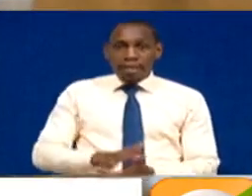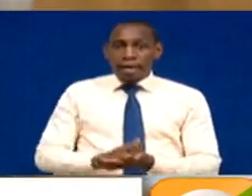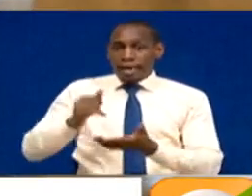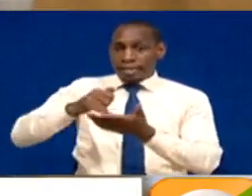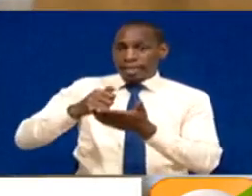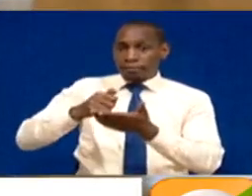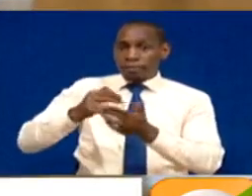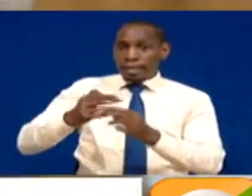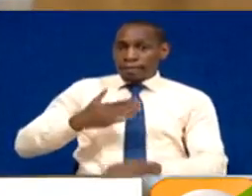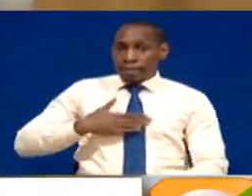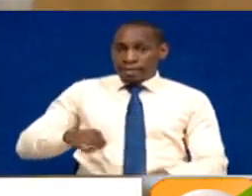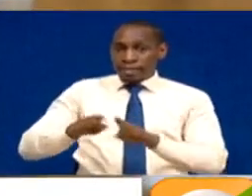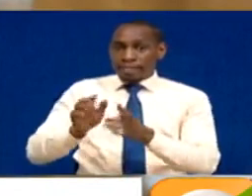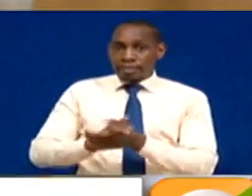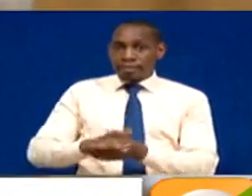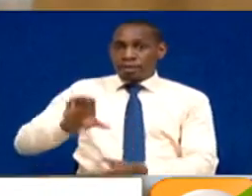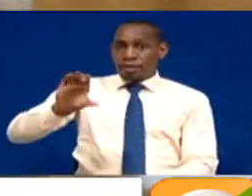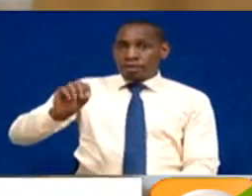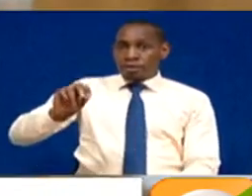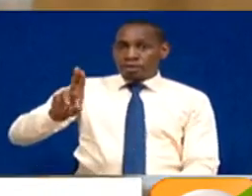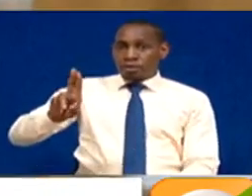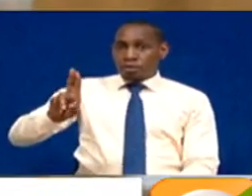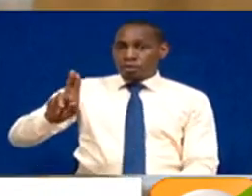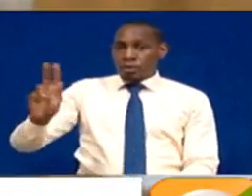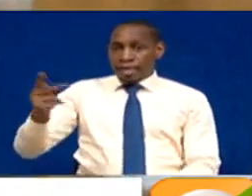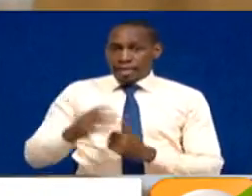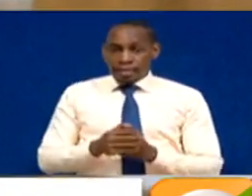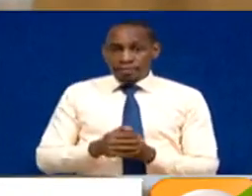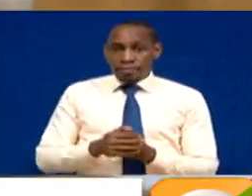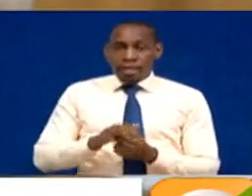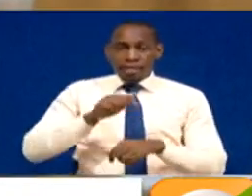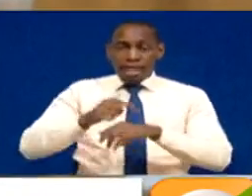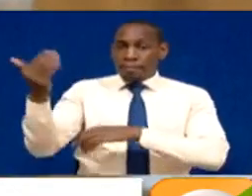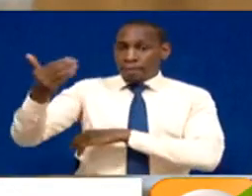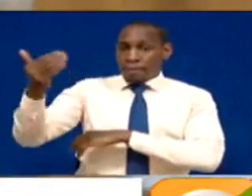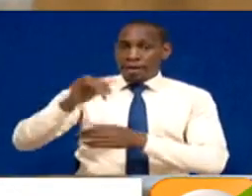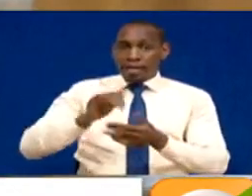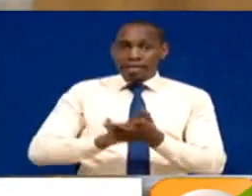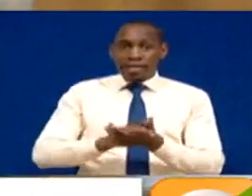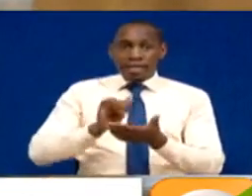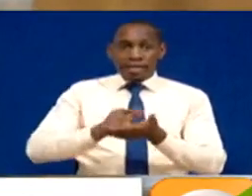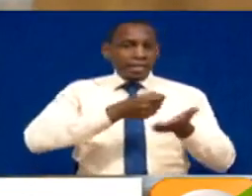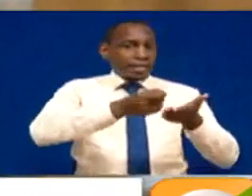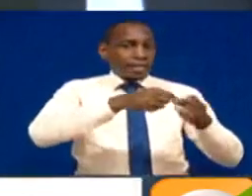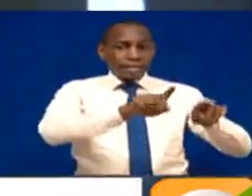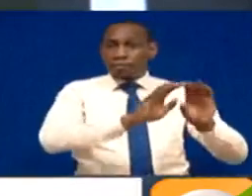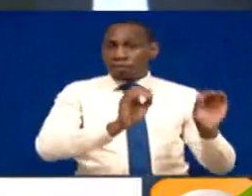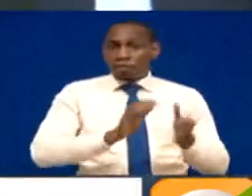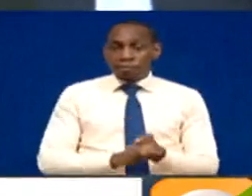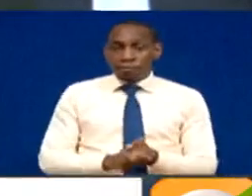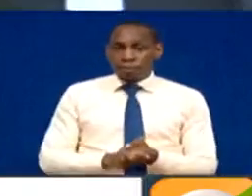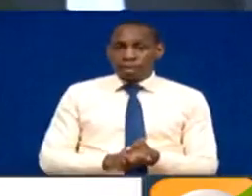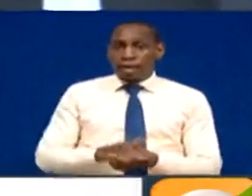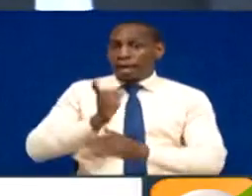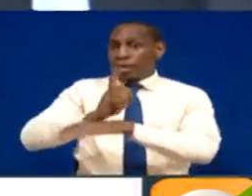my name and that of the Central Organization of Trade Unions Kenya in his speech that was not written by him.